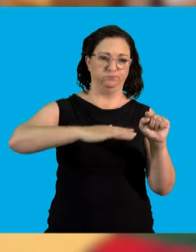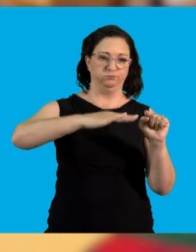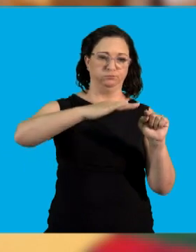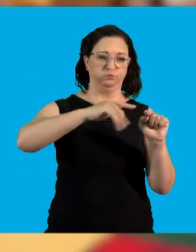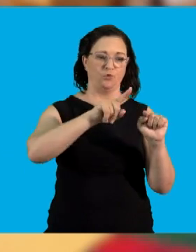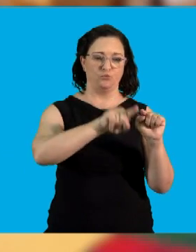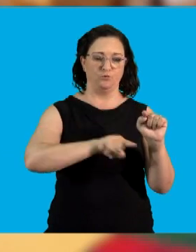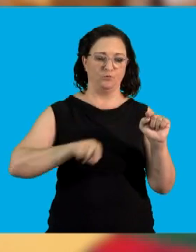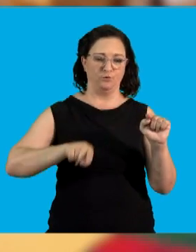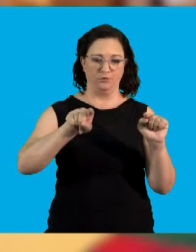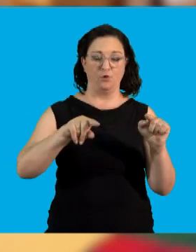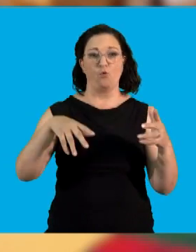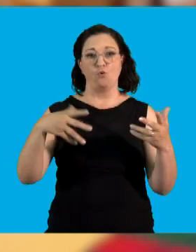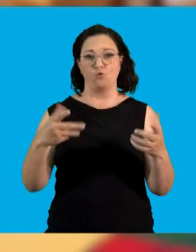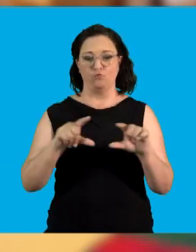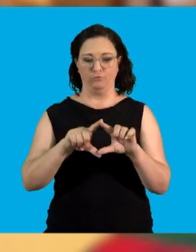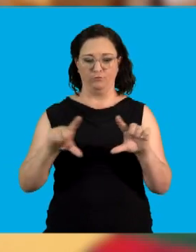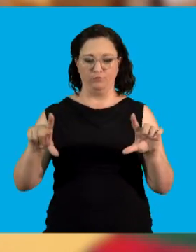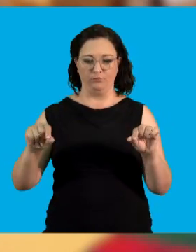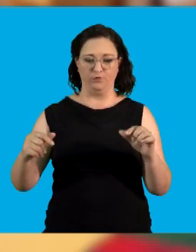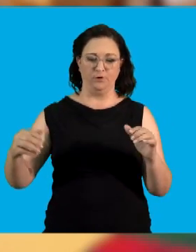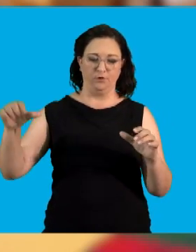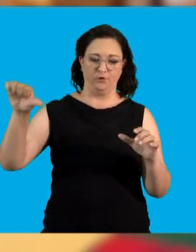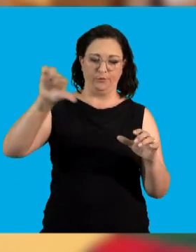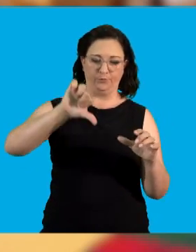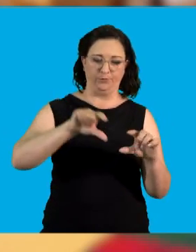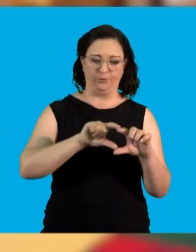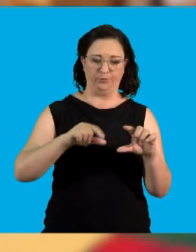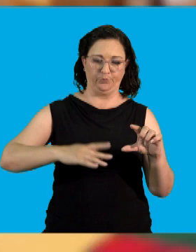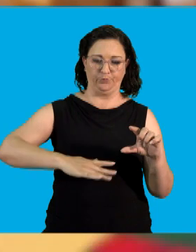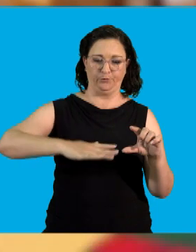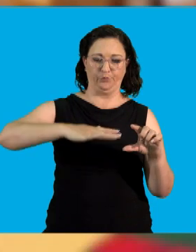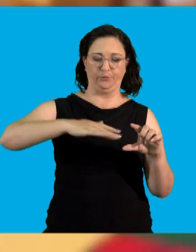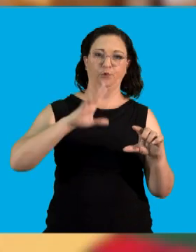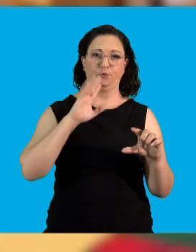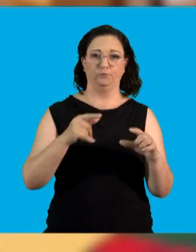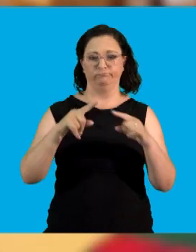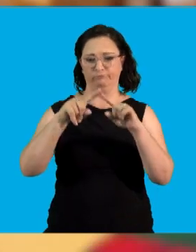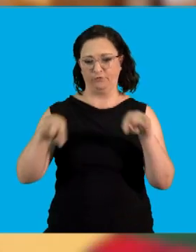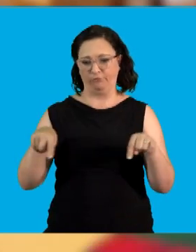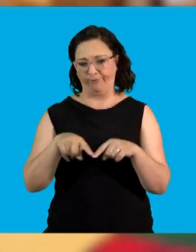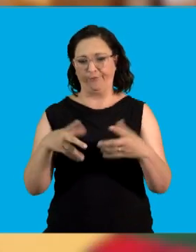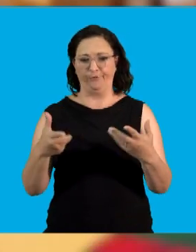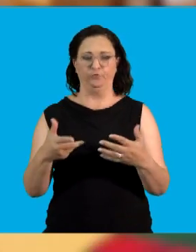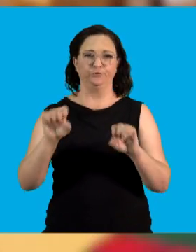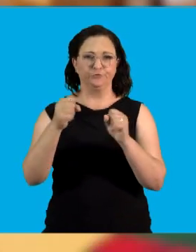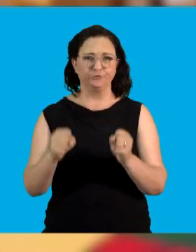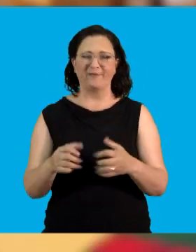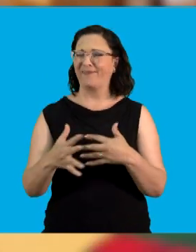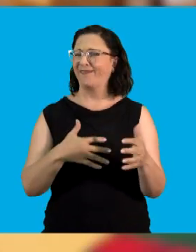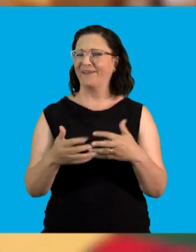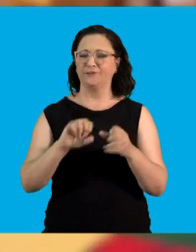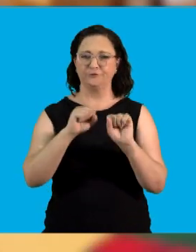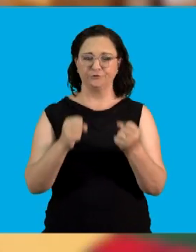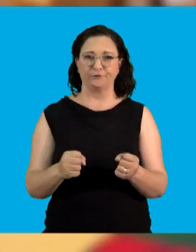liquid will be square. If we put our liquid inside a rectangular container, the shape of the liquid is going to be rectangle. Same applies if it's a triangle,